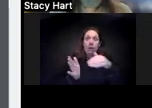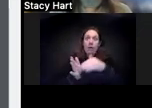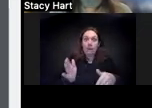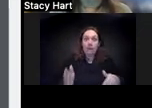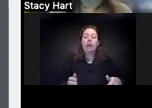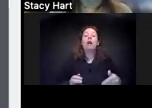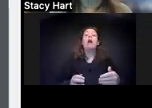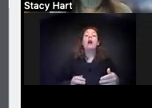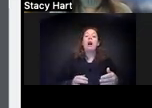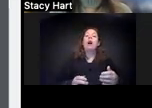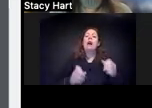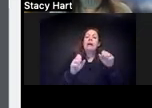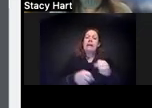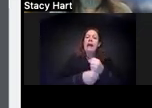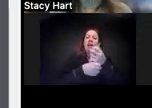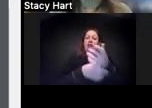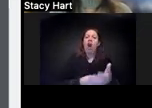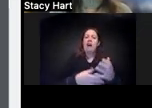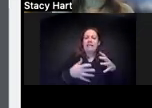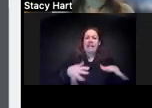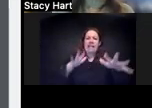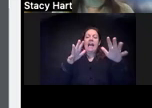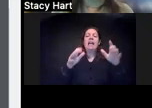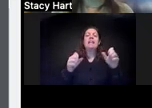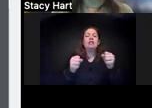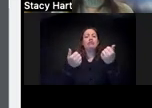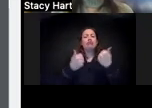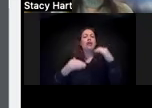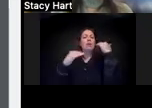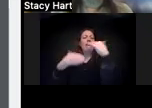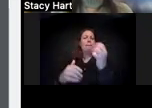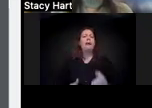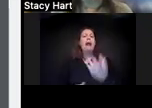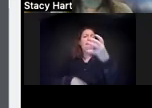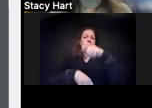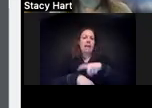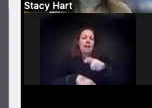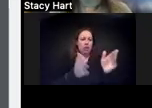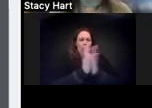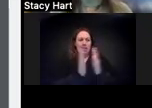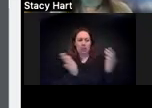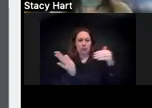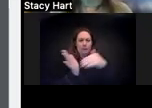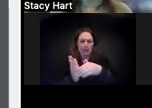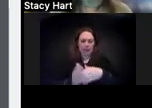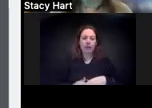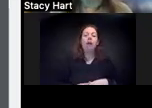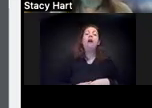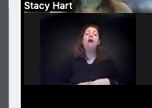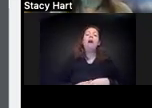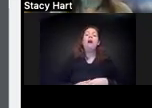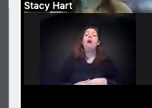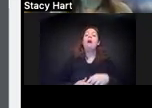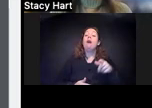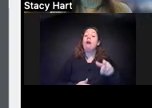you think the person is trying to say so that they can confirm their understanding. Ask the person yes